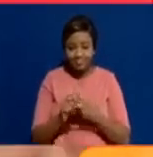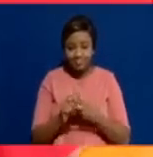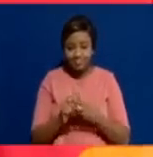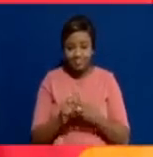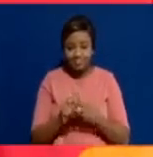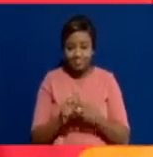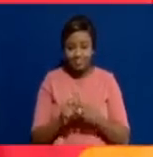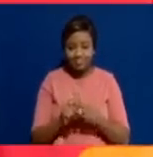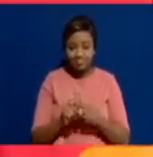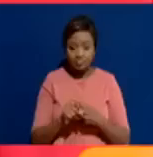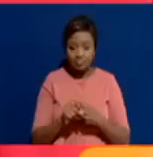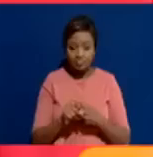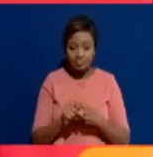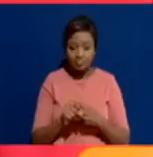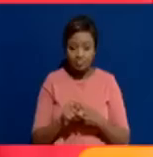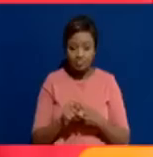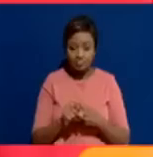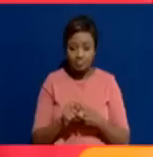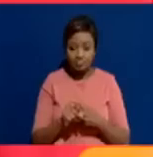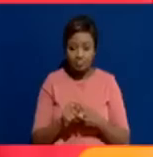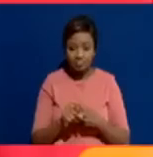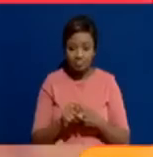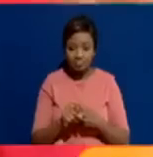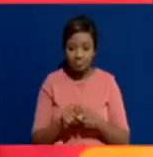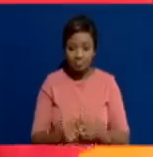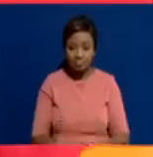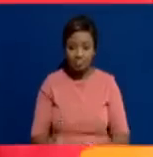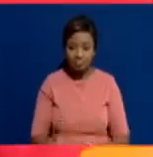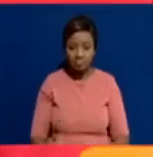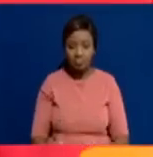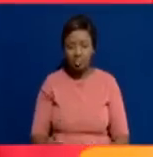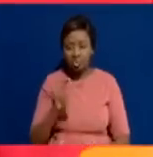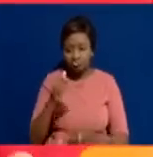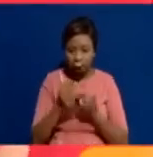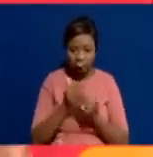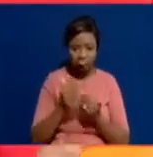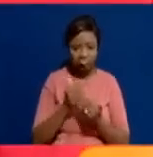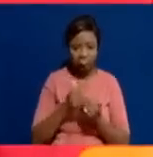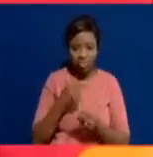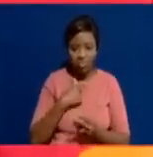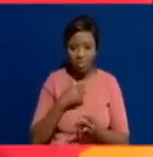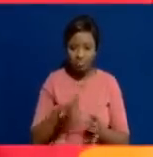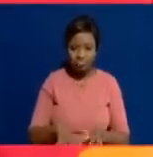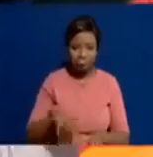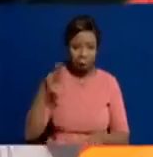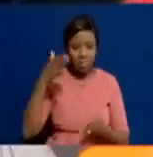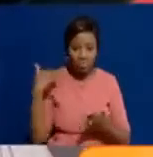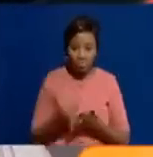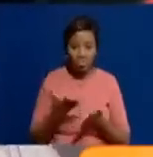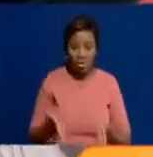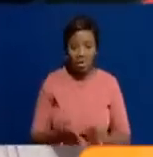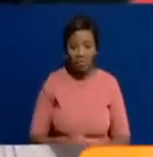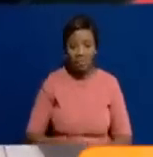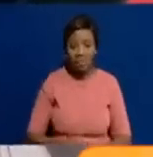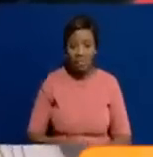they took me as fresh as I was at the time and nurtured and mentored me to be who I am today. His